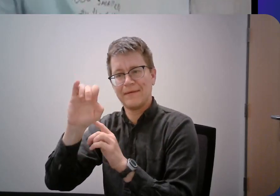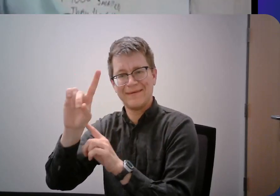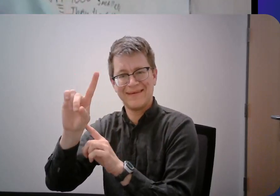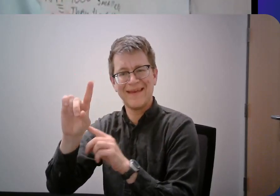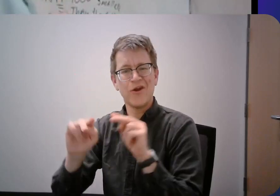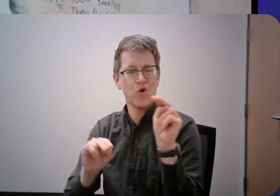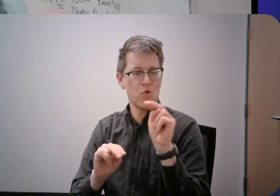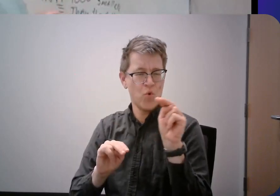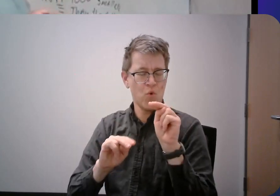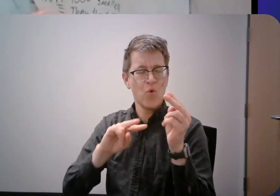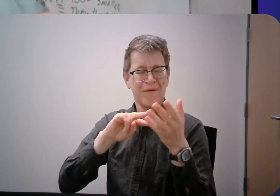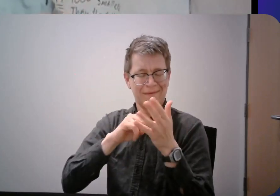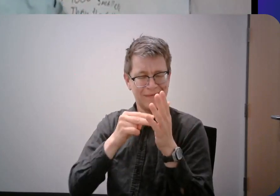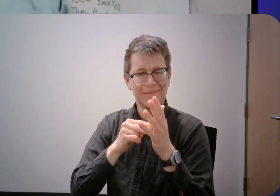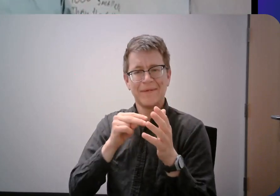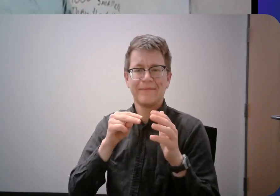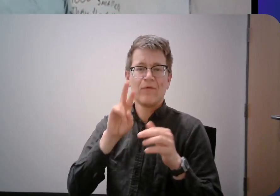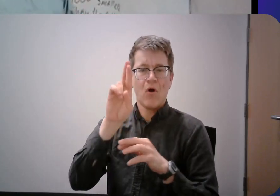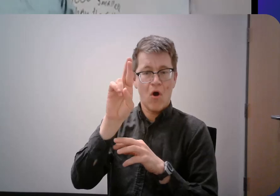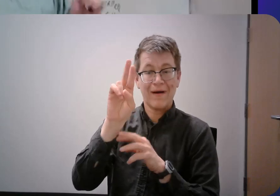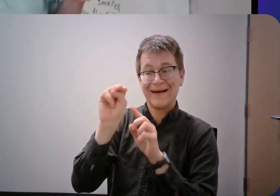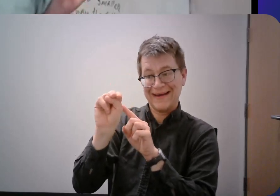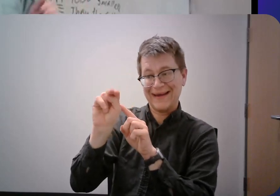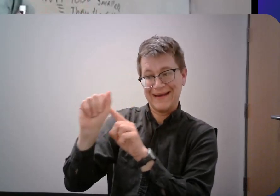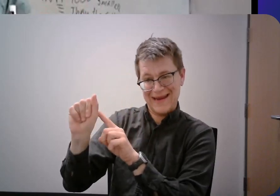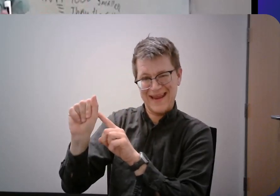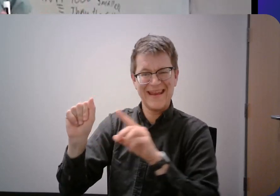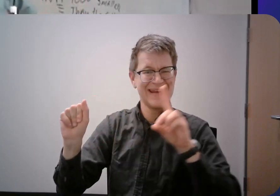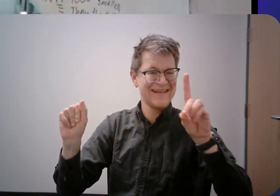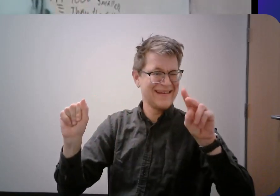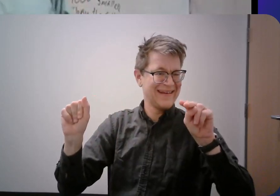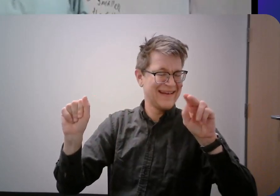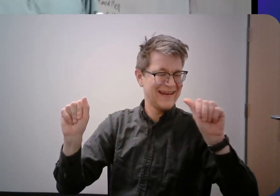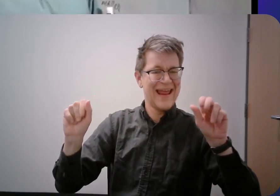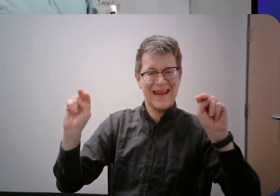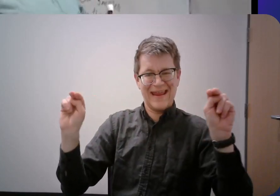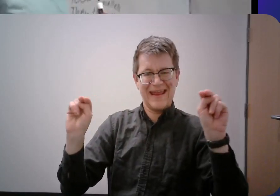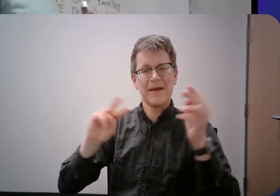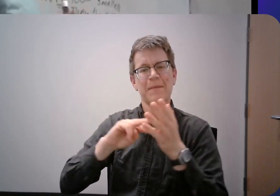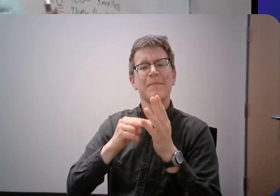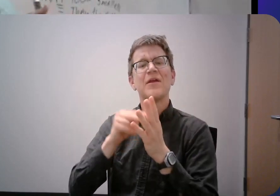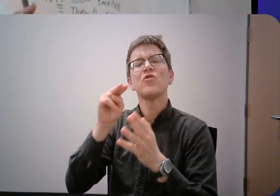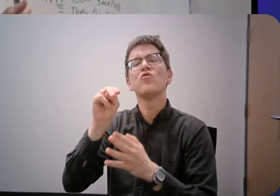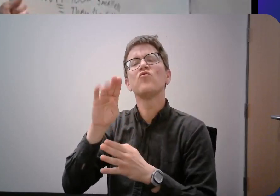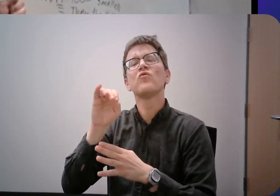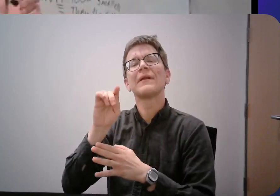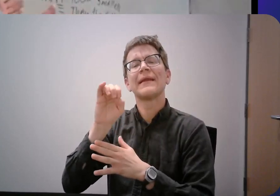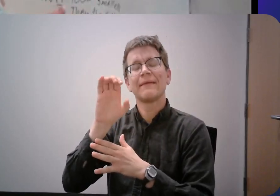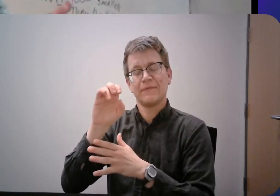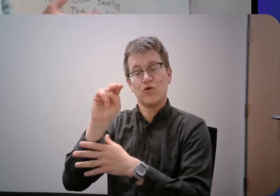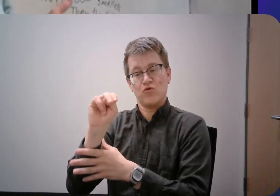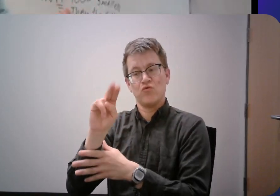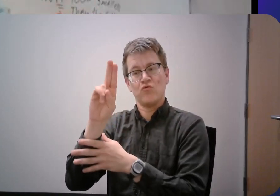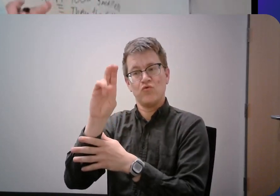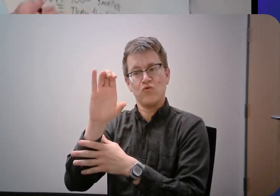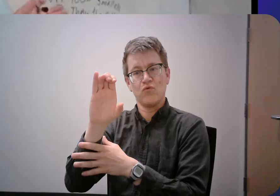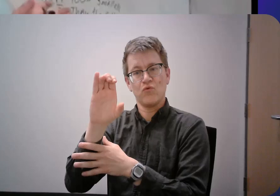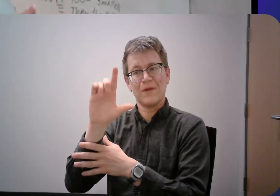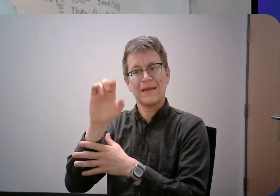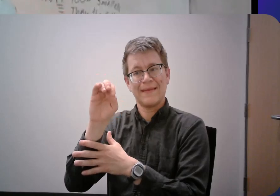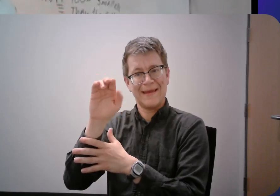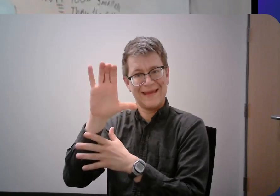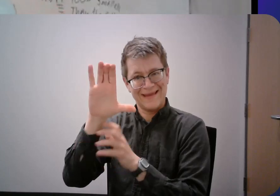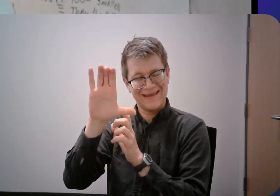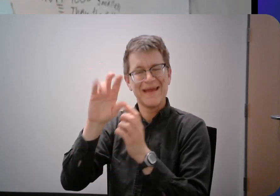Now, let me stop right over here. I'm going to stop right over here. All right, and I'm going to ask a question. Why am I talking about